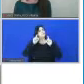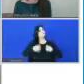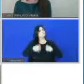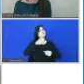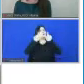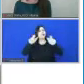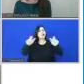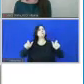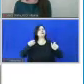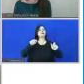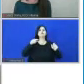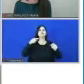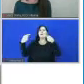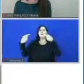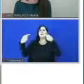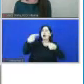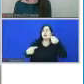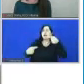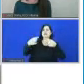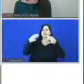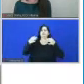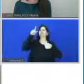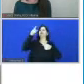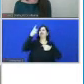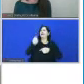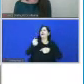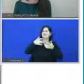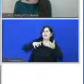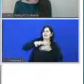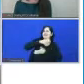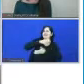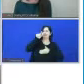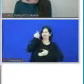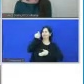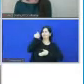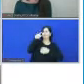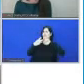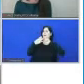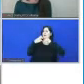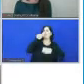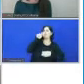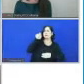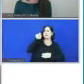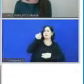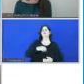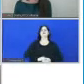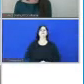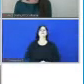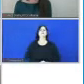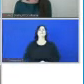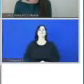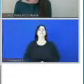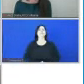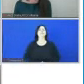as the Young Women Leaders Network, we have been securing humanitarian assistance to displaced people with a gender